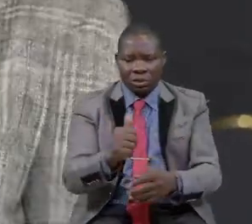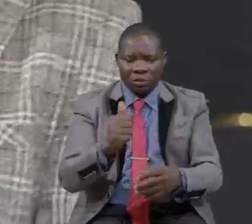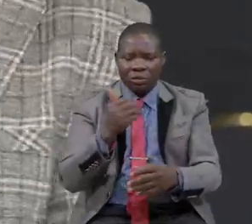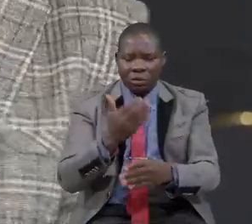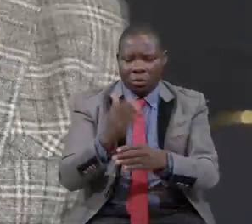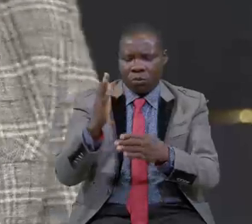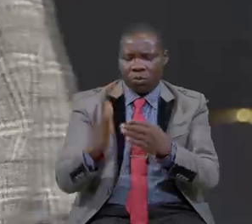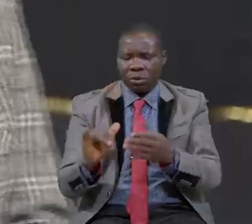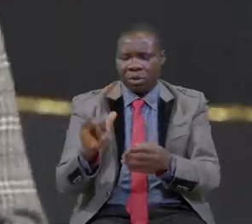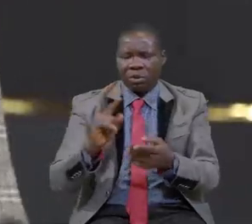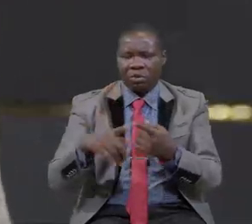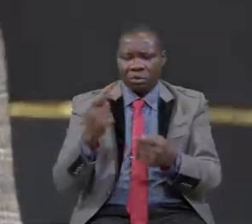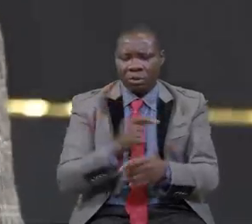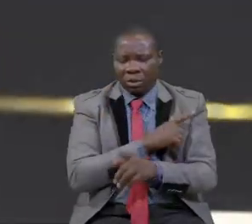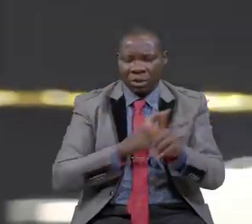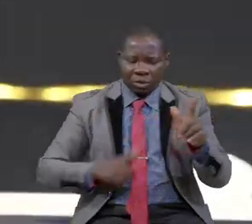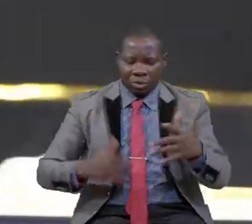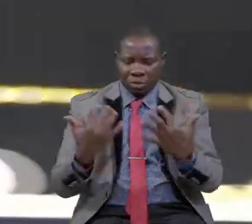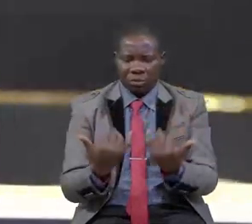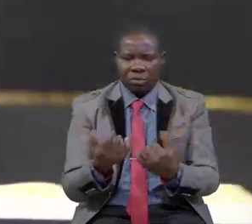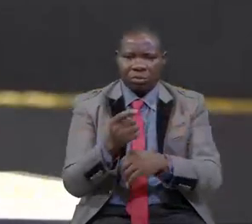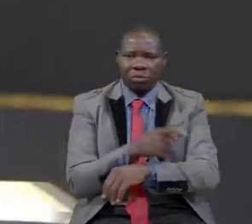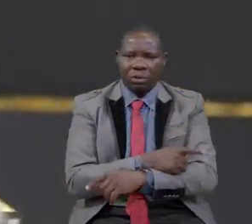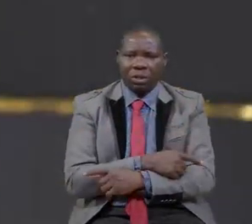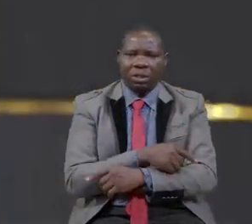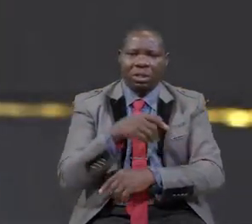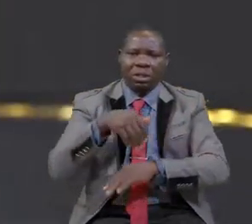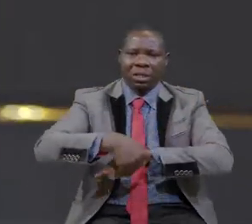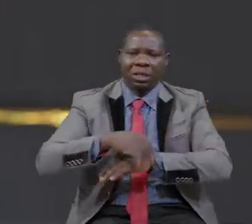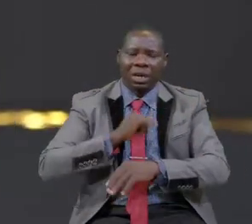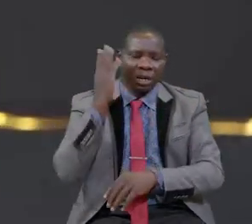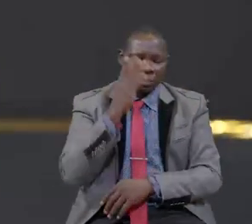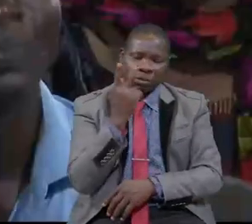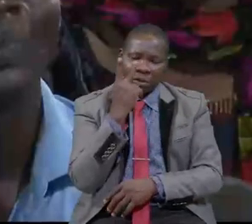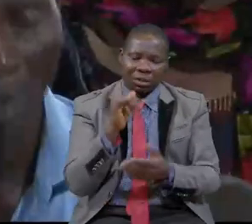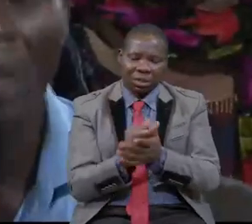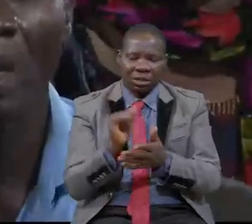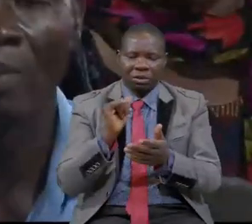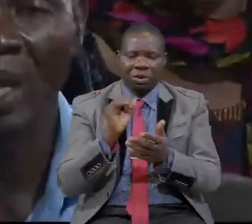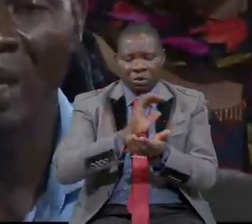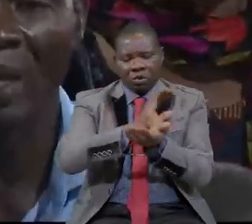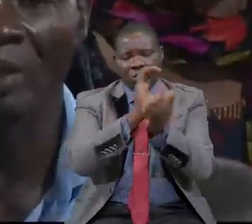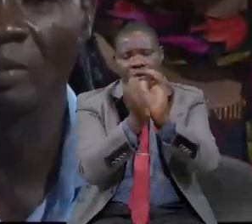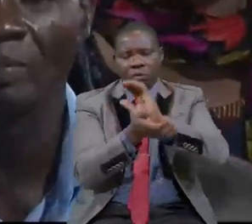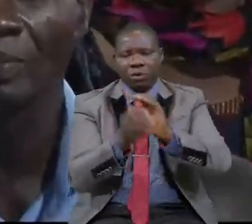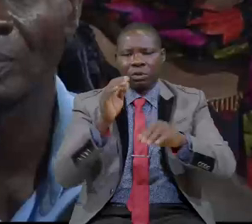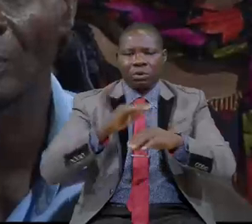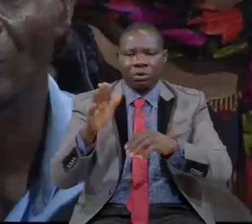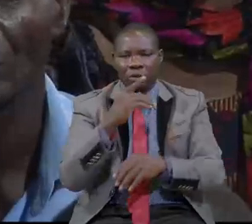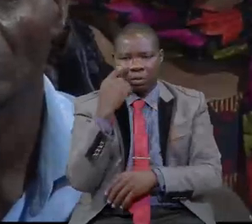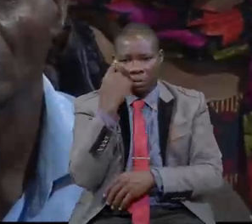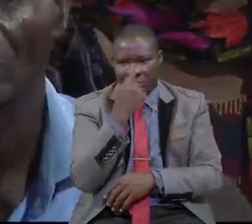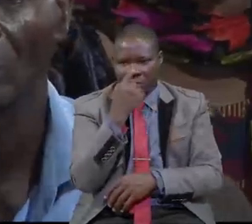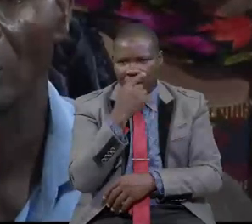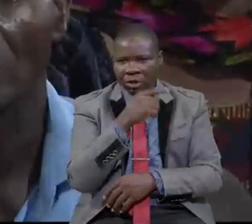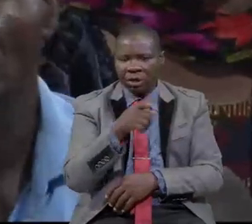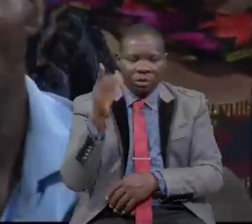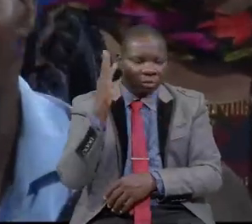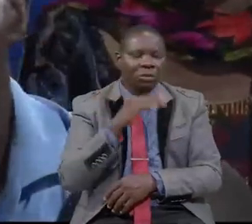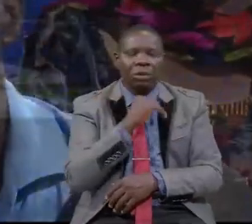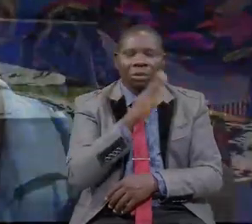the Lord tonight, I will see that conversion on your face. You've been angry and angry